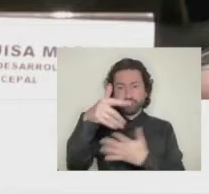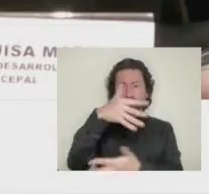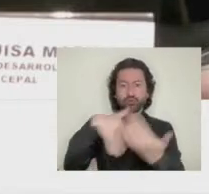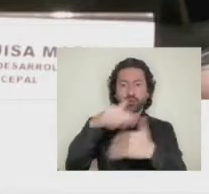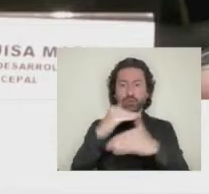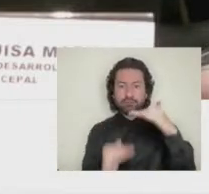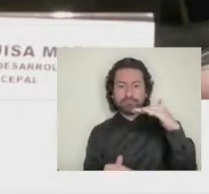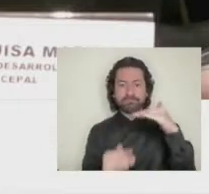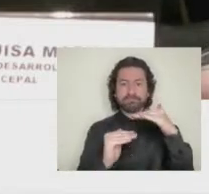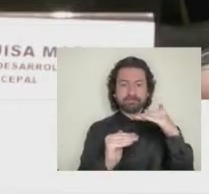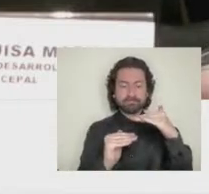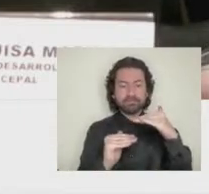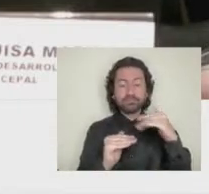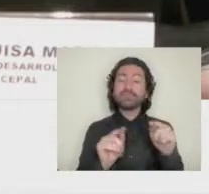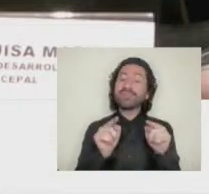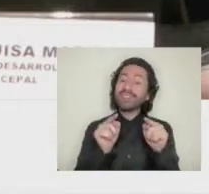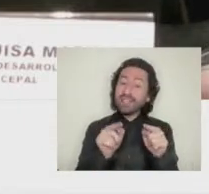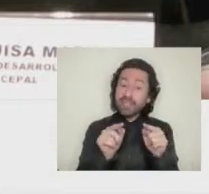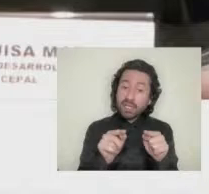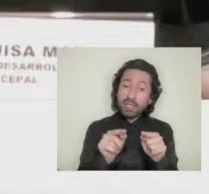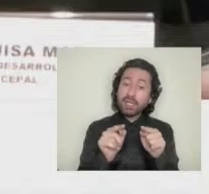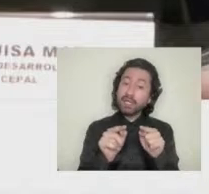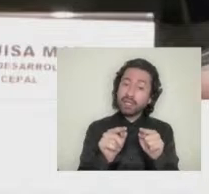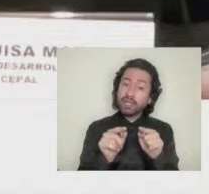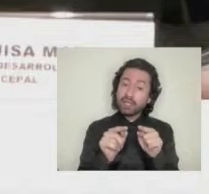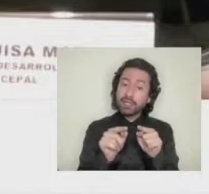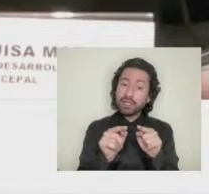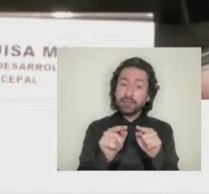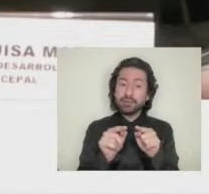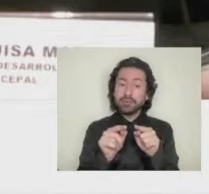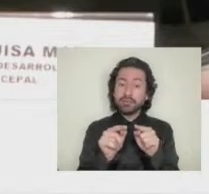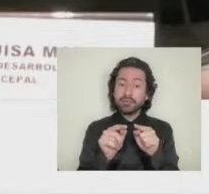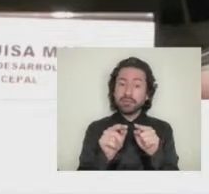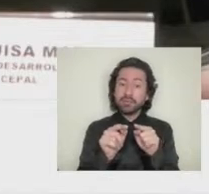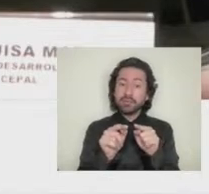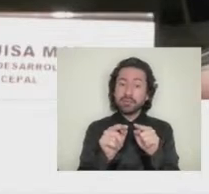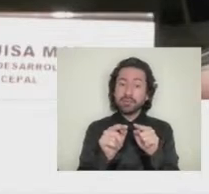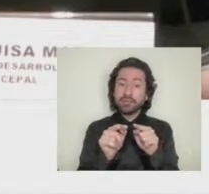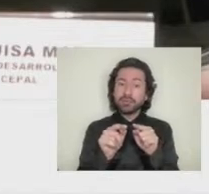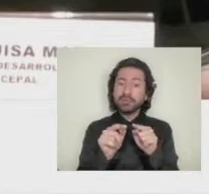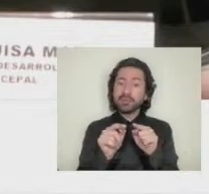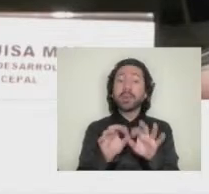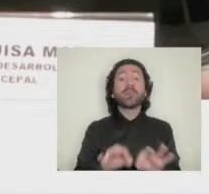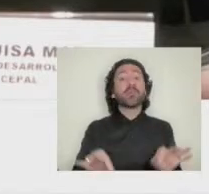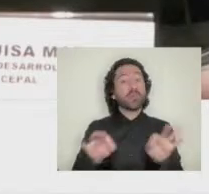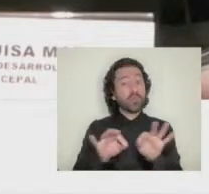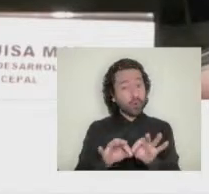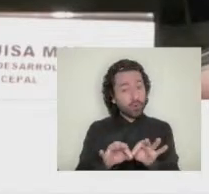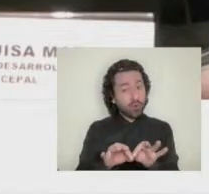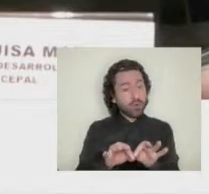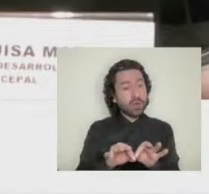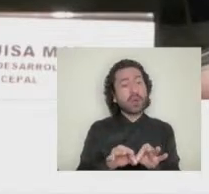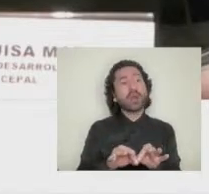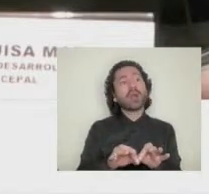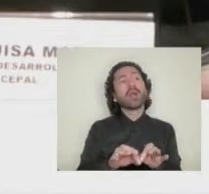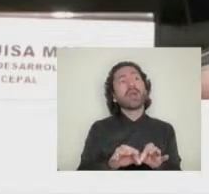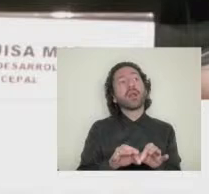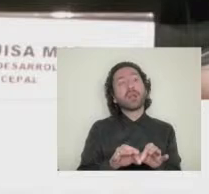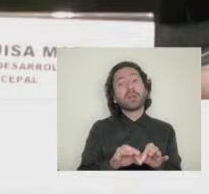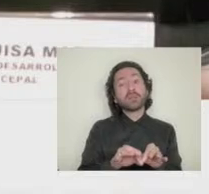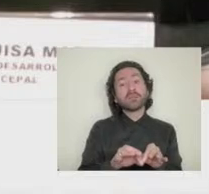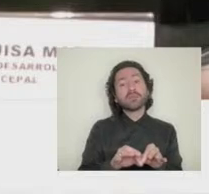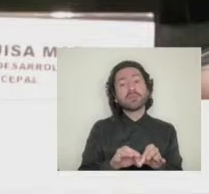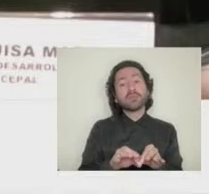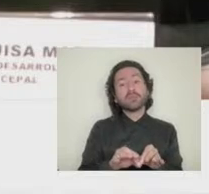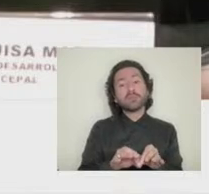of course, in that sense, we would like to highlight or emphasize rather the space held by primary health